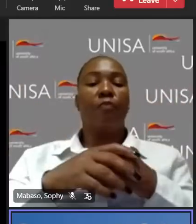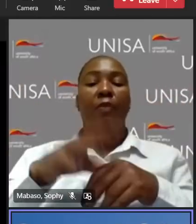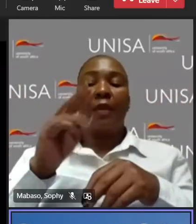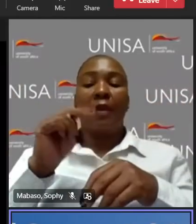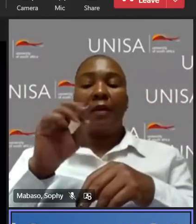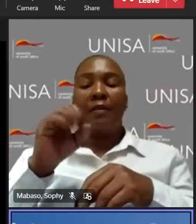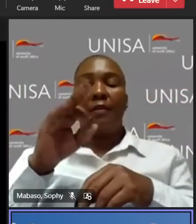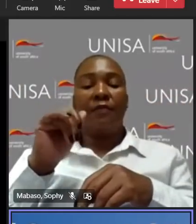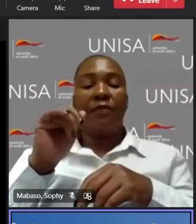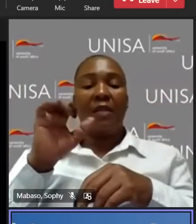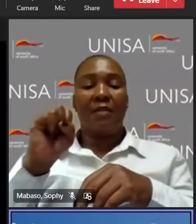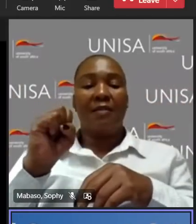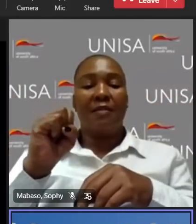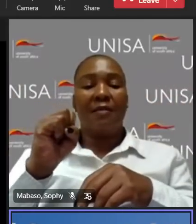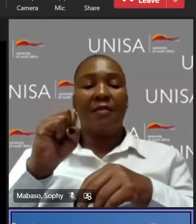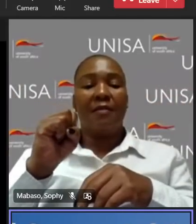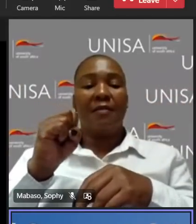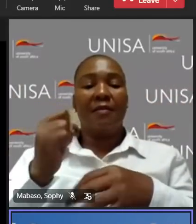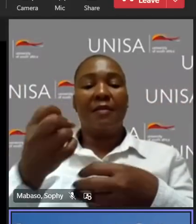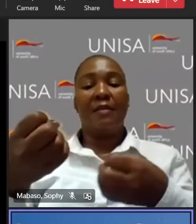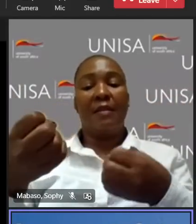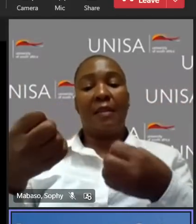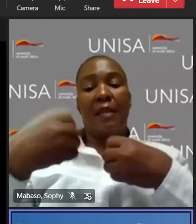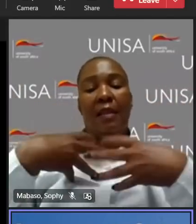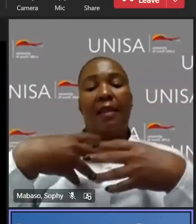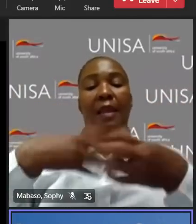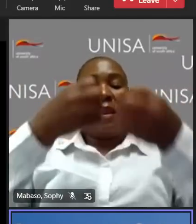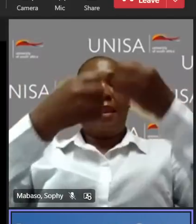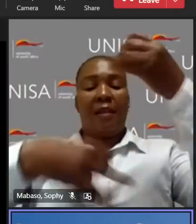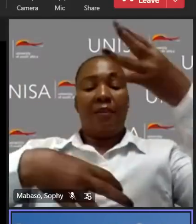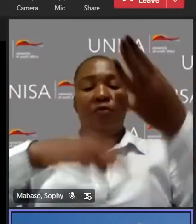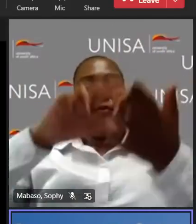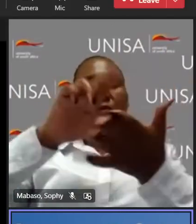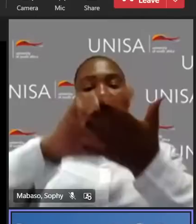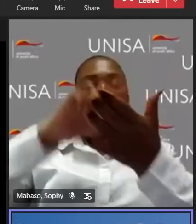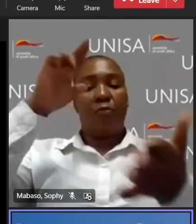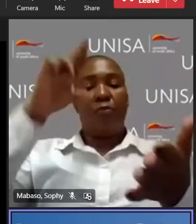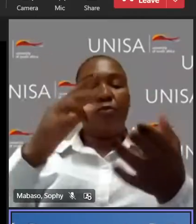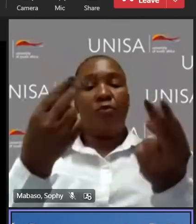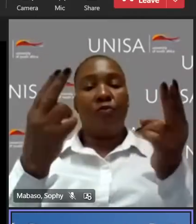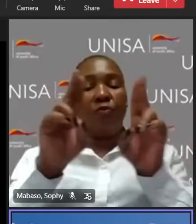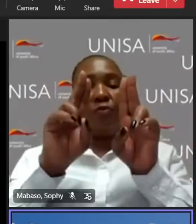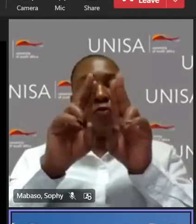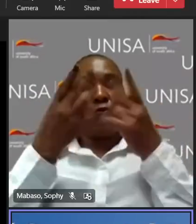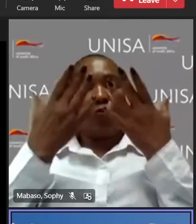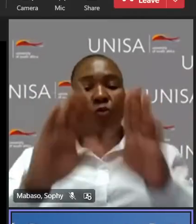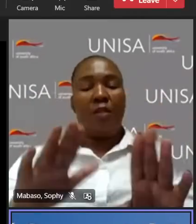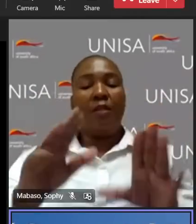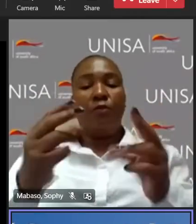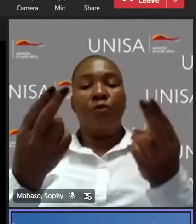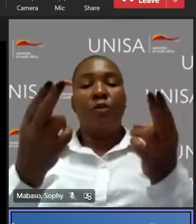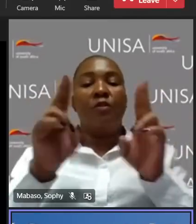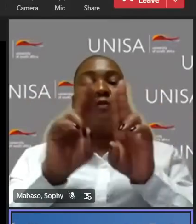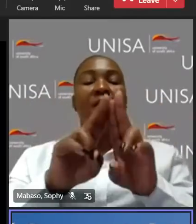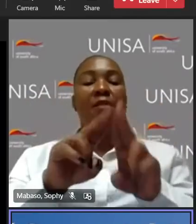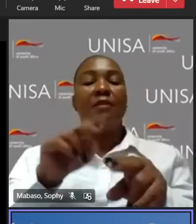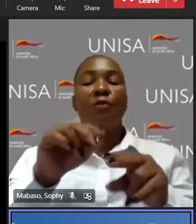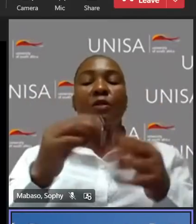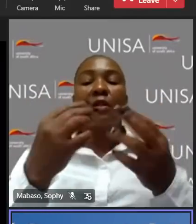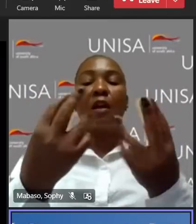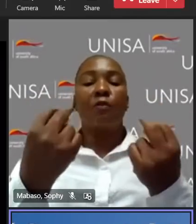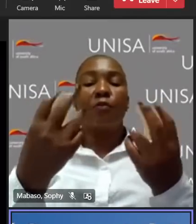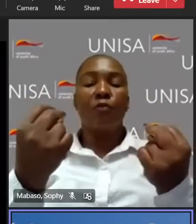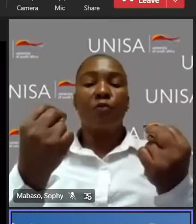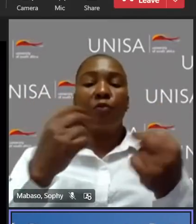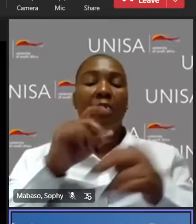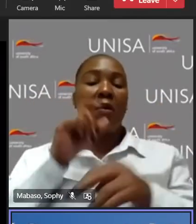will send a list of approved students to the university, which they are new and